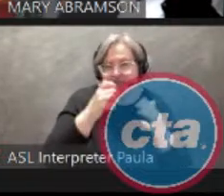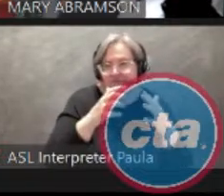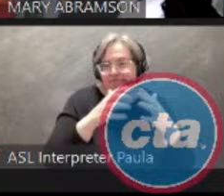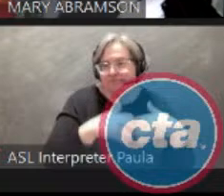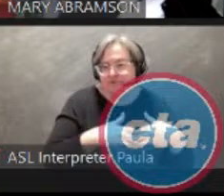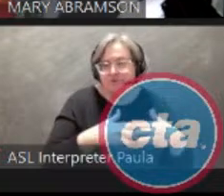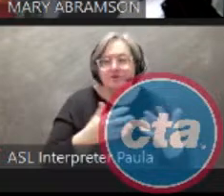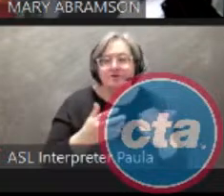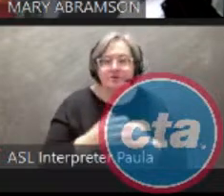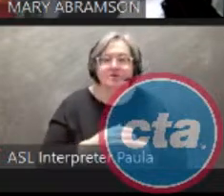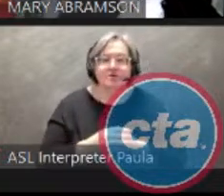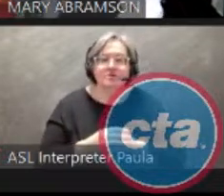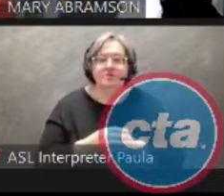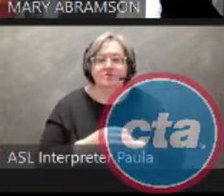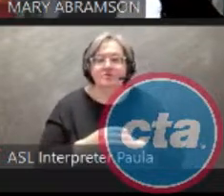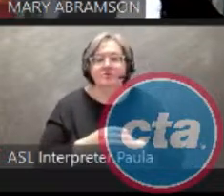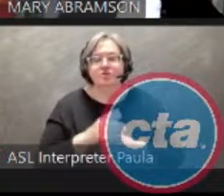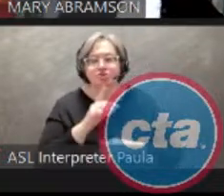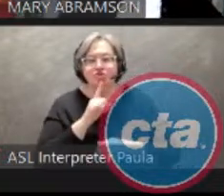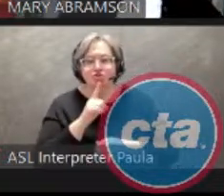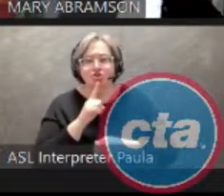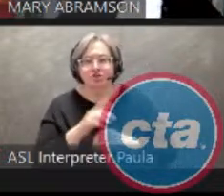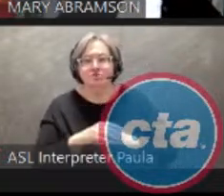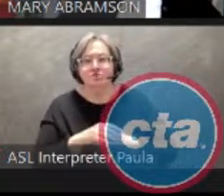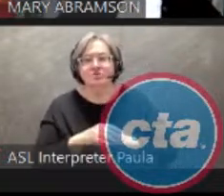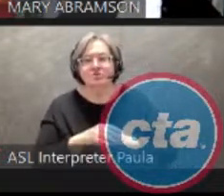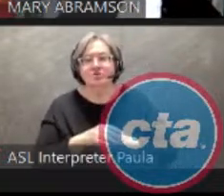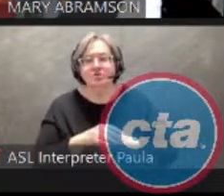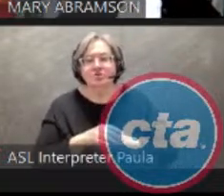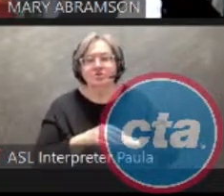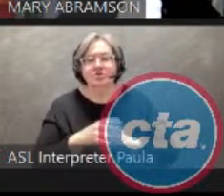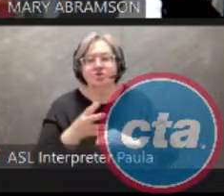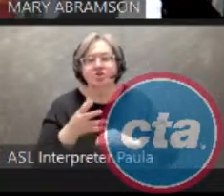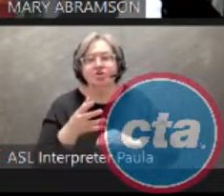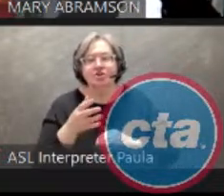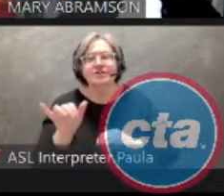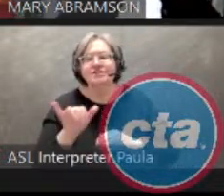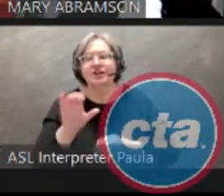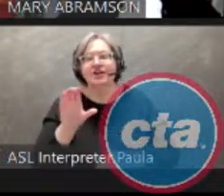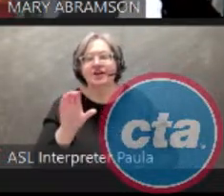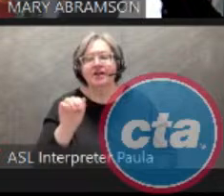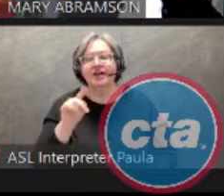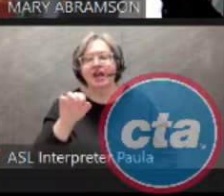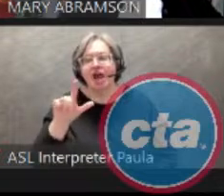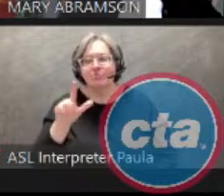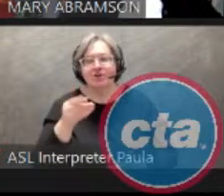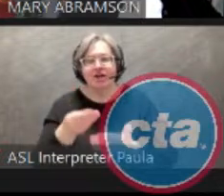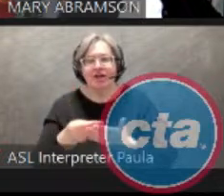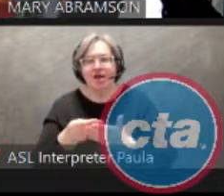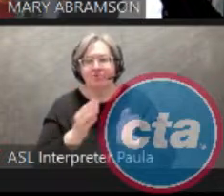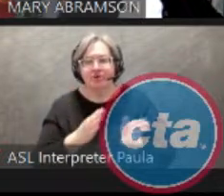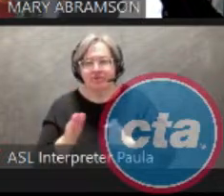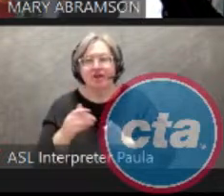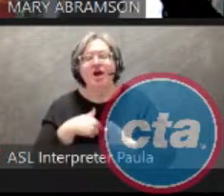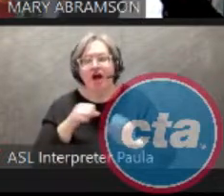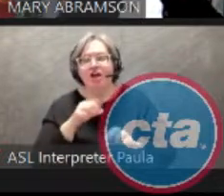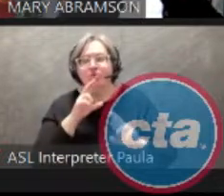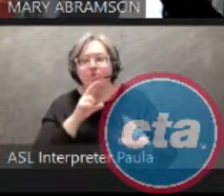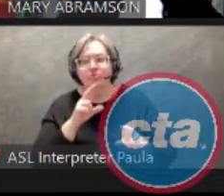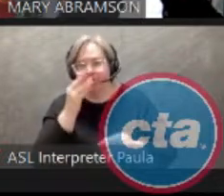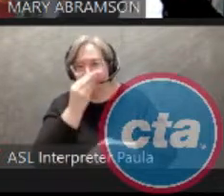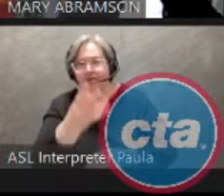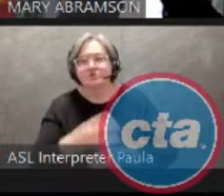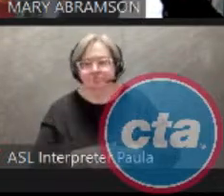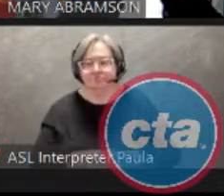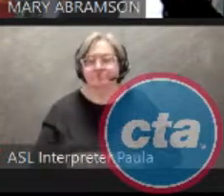there's like significant. Sure. So if you're looking for like the capital planning, so if there's something, so there's a longer outage, I can definitely report that to you. Yeah,